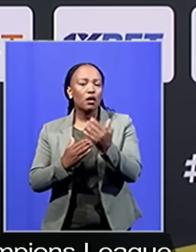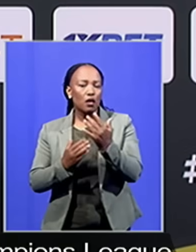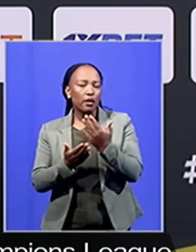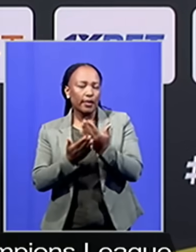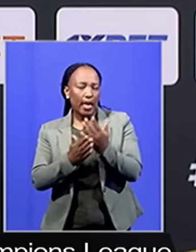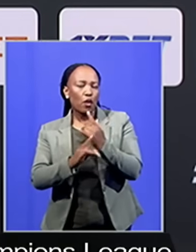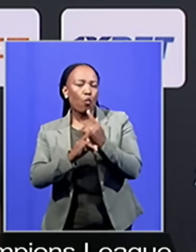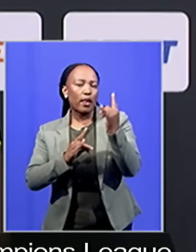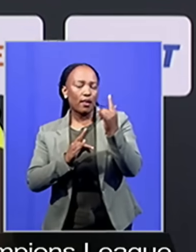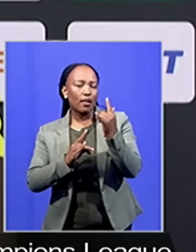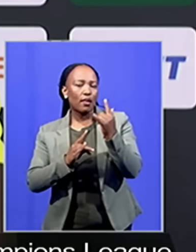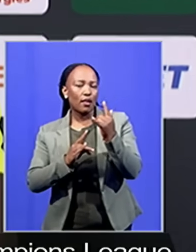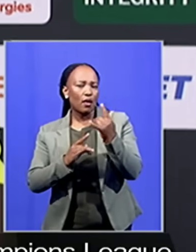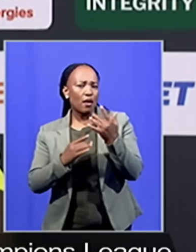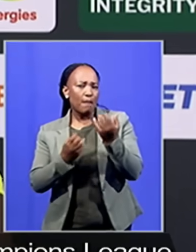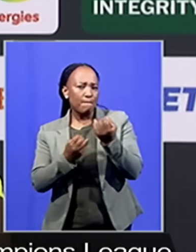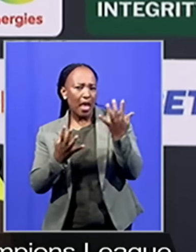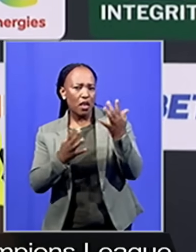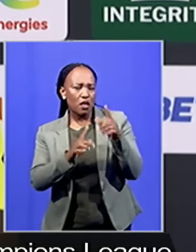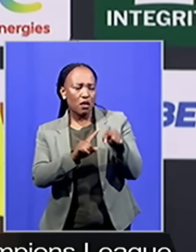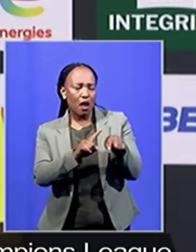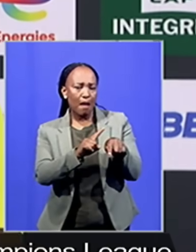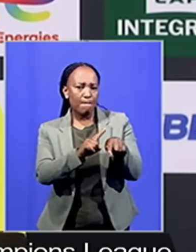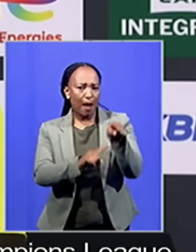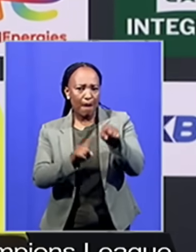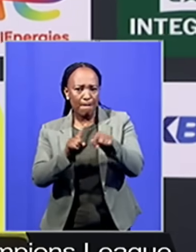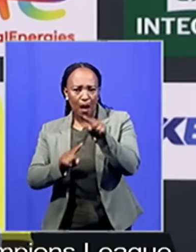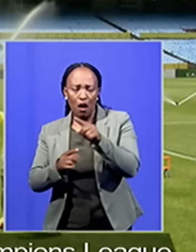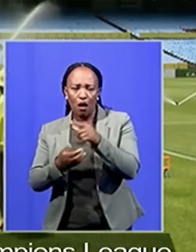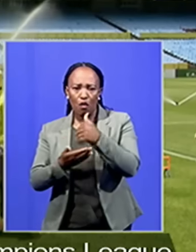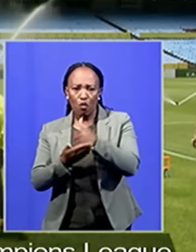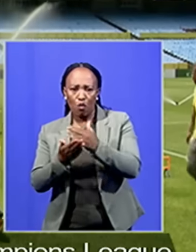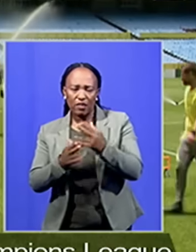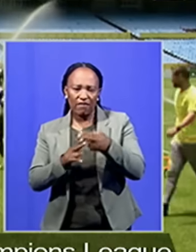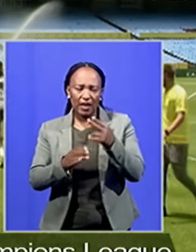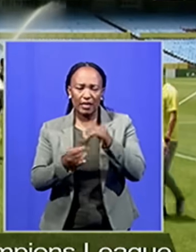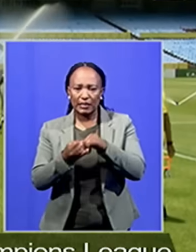We've been knocked out a couple of times in the quarterfinals, in the semi-finals.